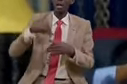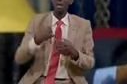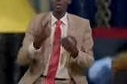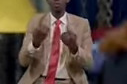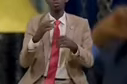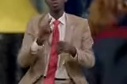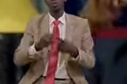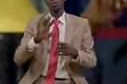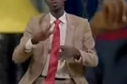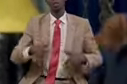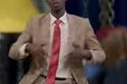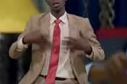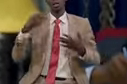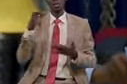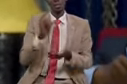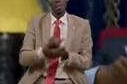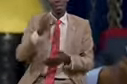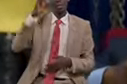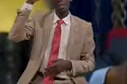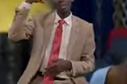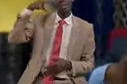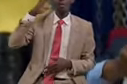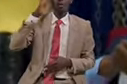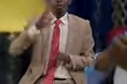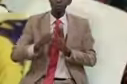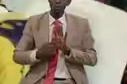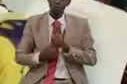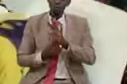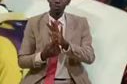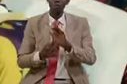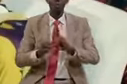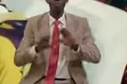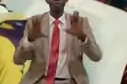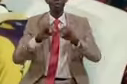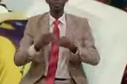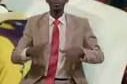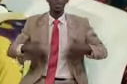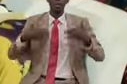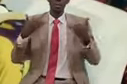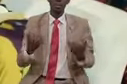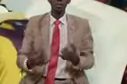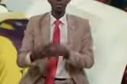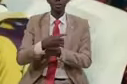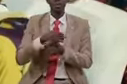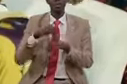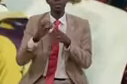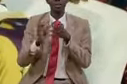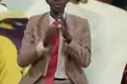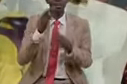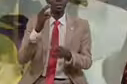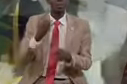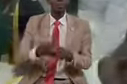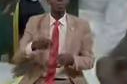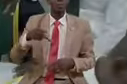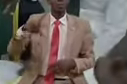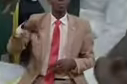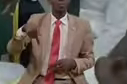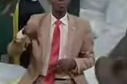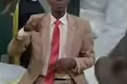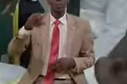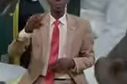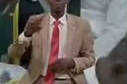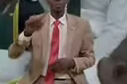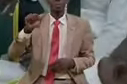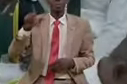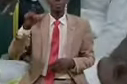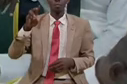will shine in your life today in Jesus' name. Look at Psalm 119. I'm reading